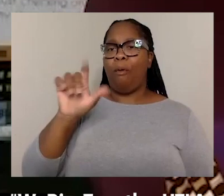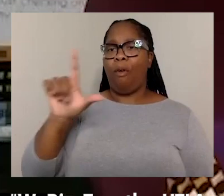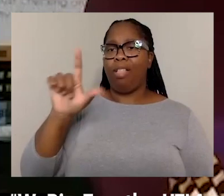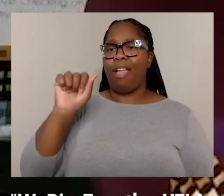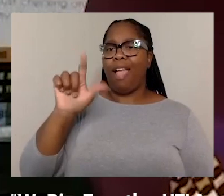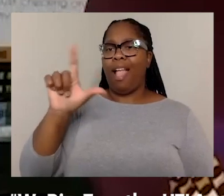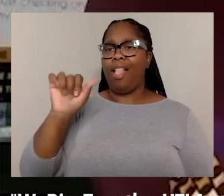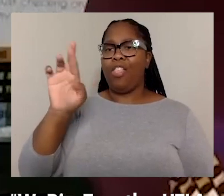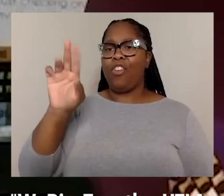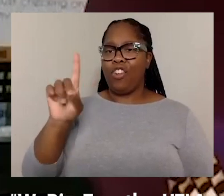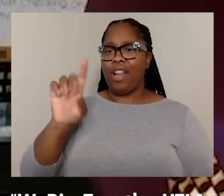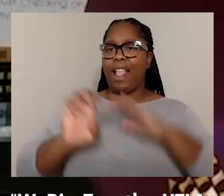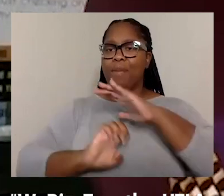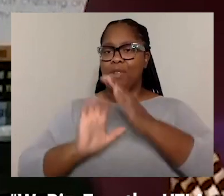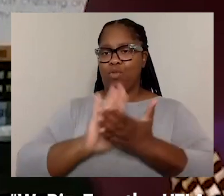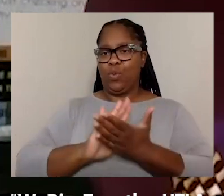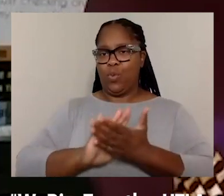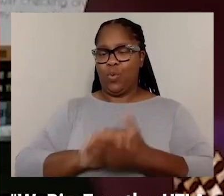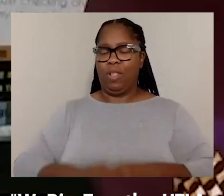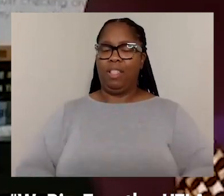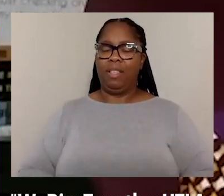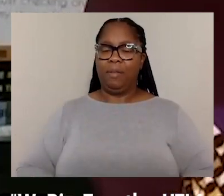Elementary School.